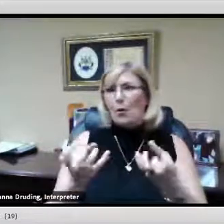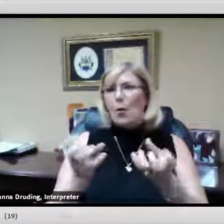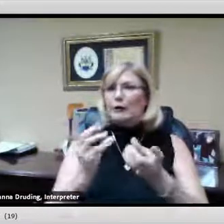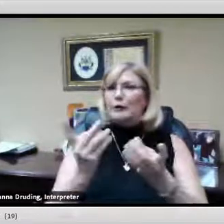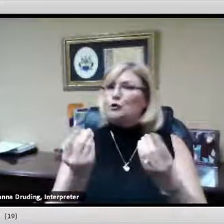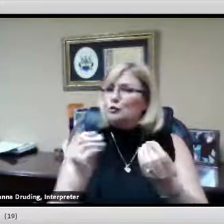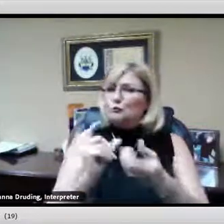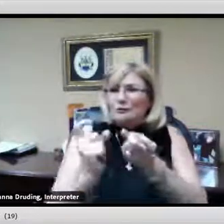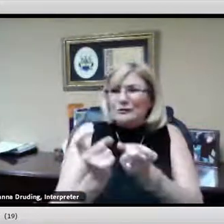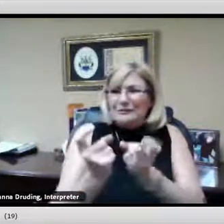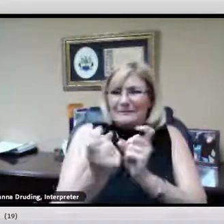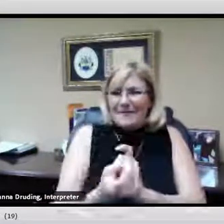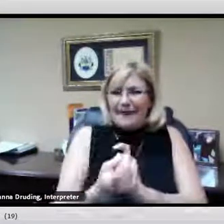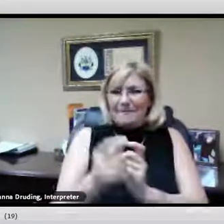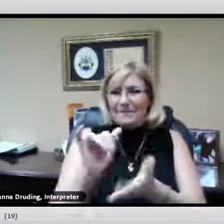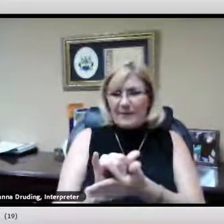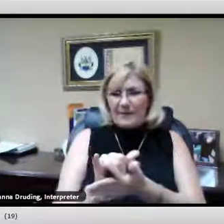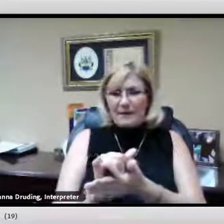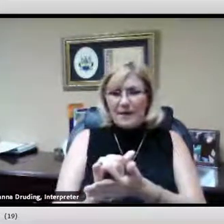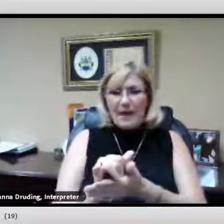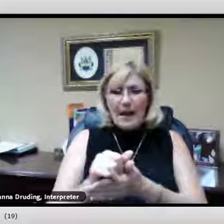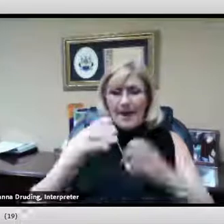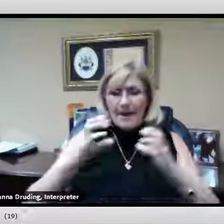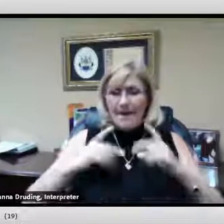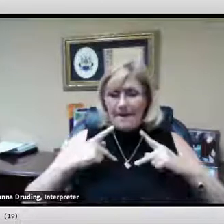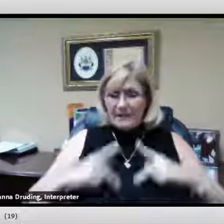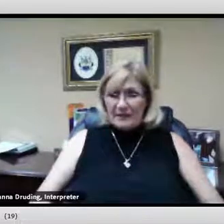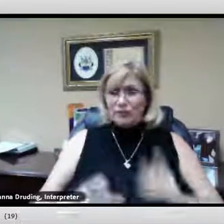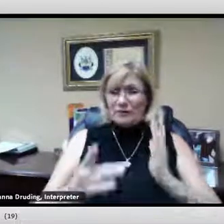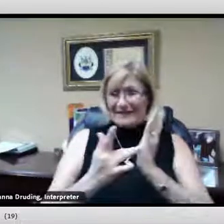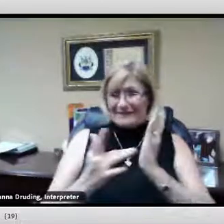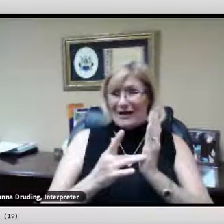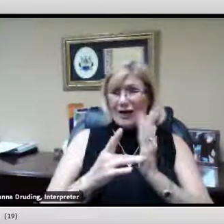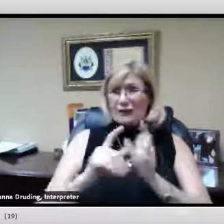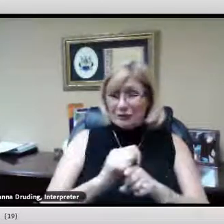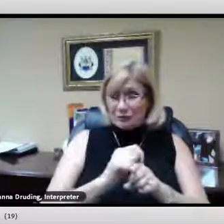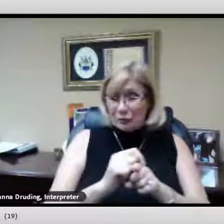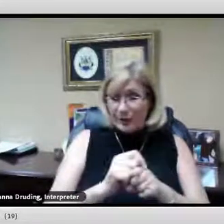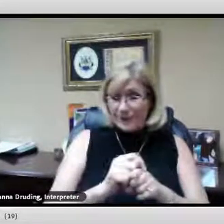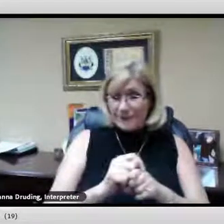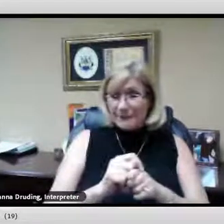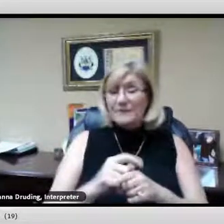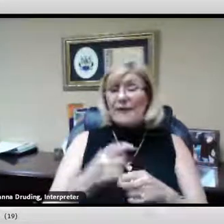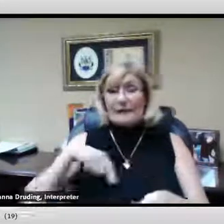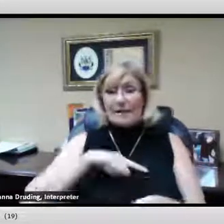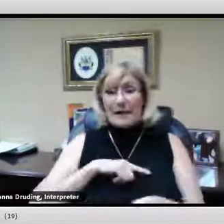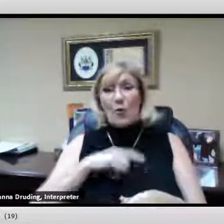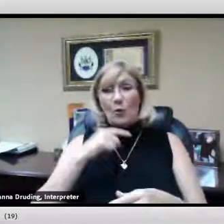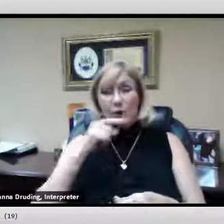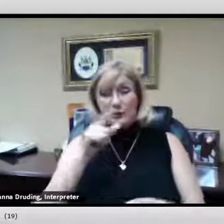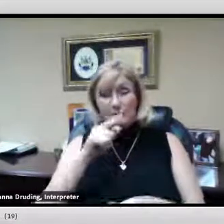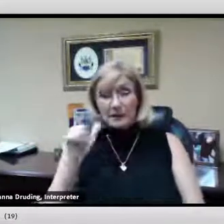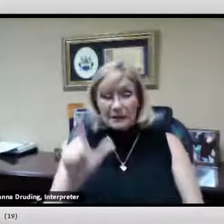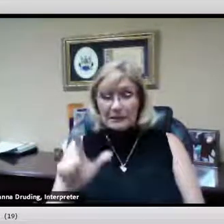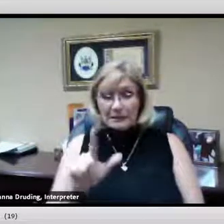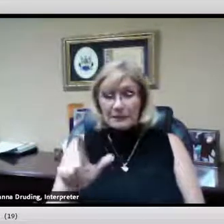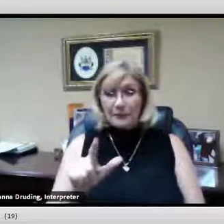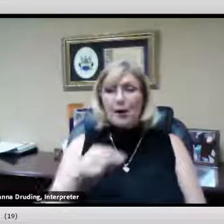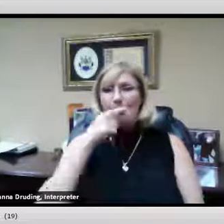it. Patron technology training, again, in this library, it's considered a public services function, so I'm not